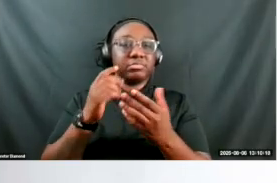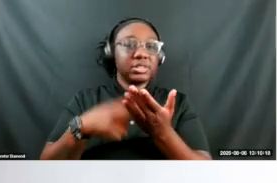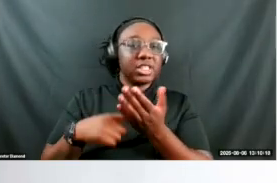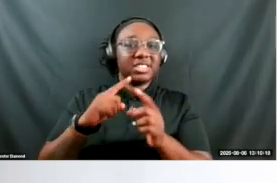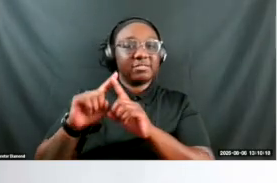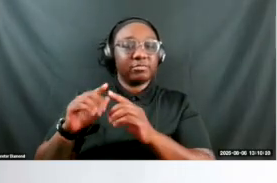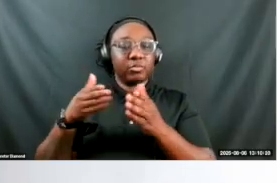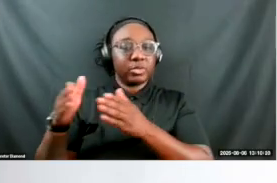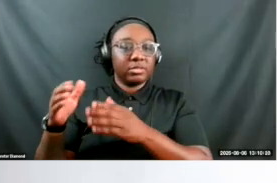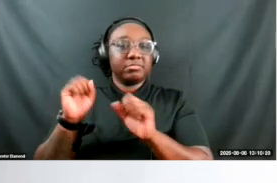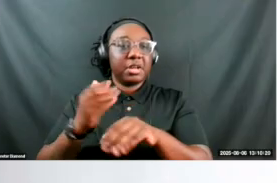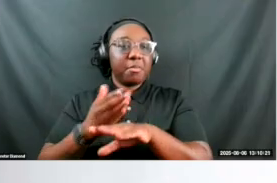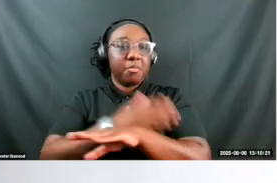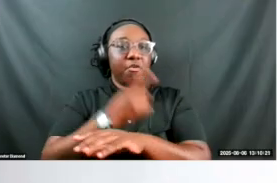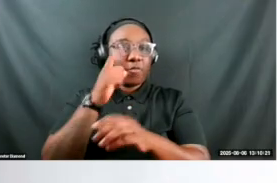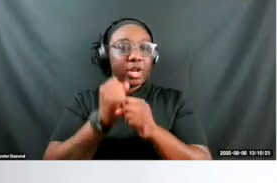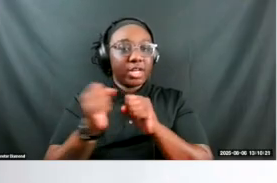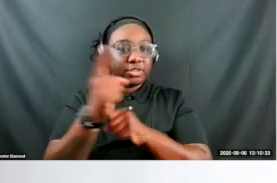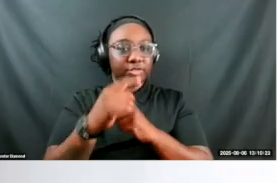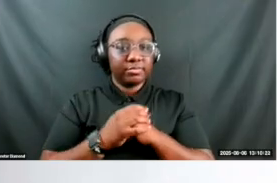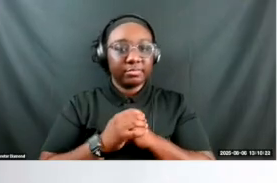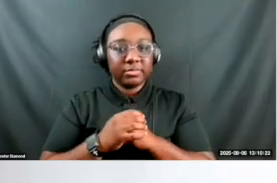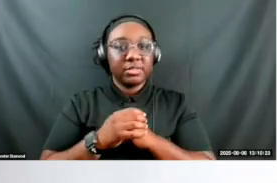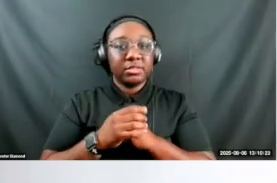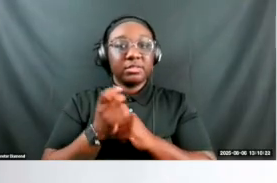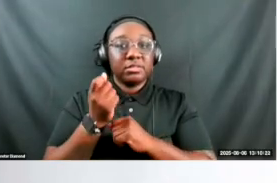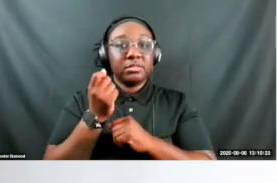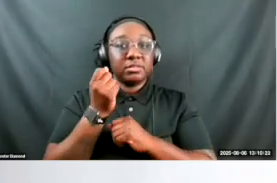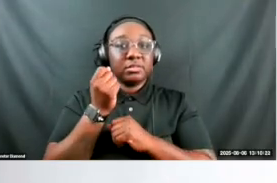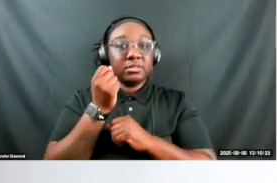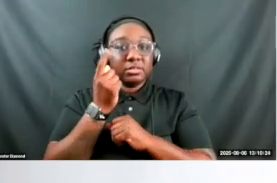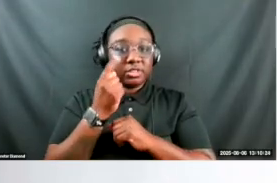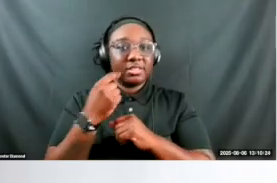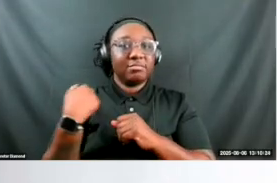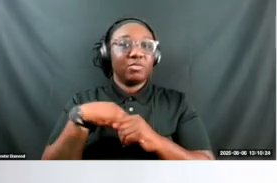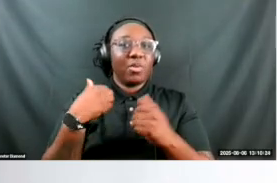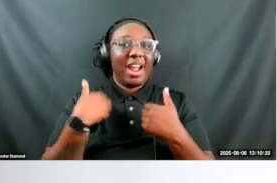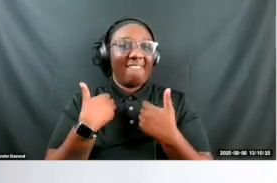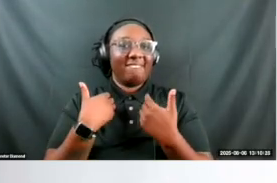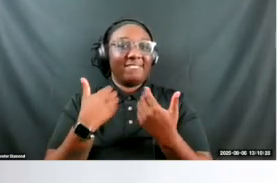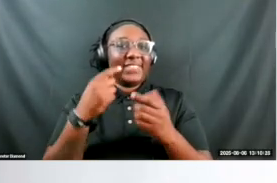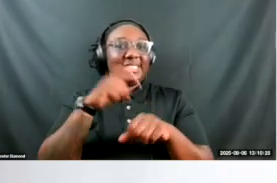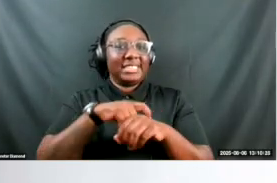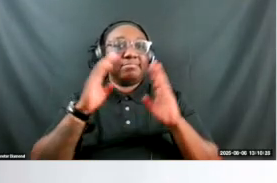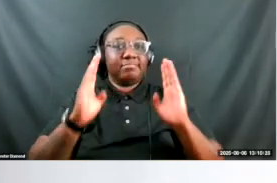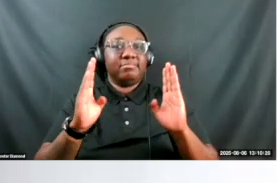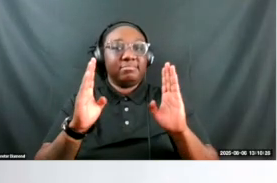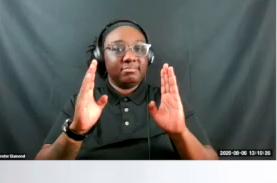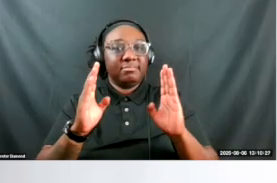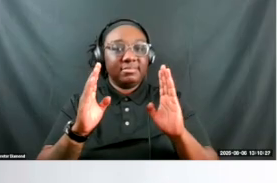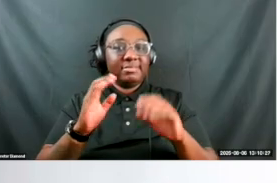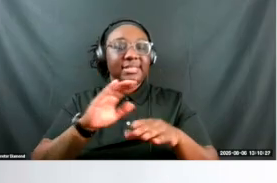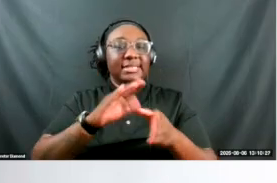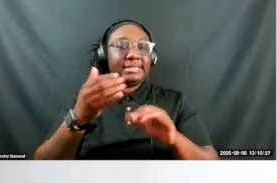the end of the legislative session, such as for our Greenhouse Gas Reduction Fund, which further constrains us. This year, since it's an